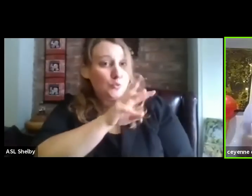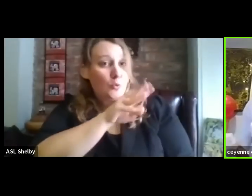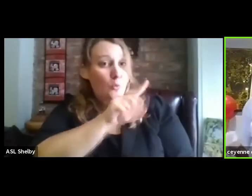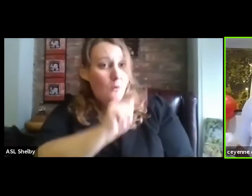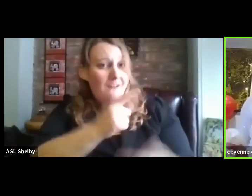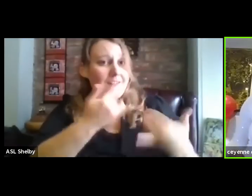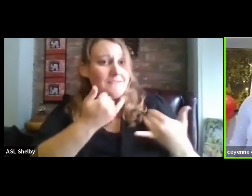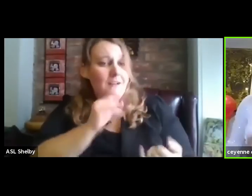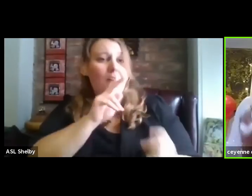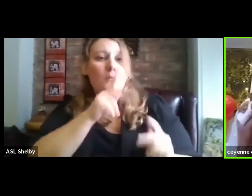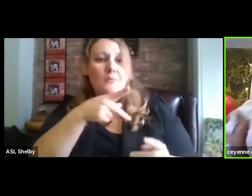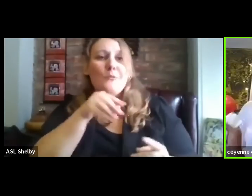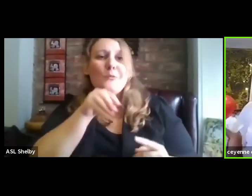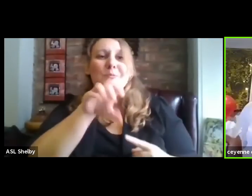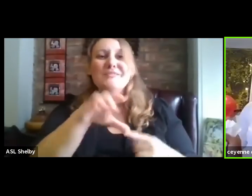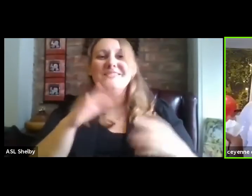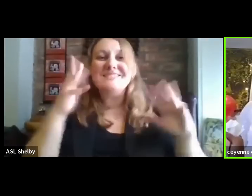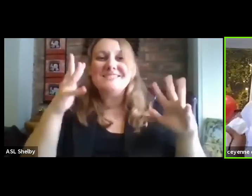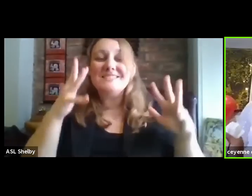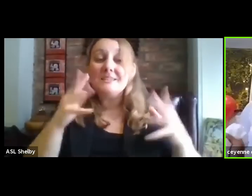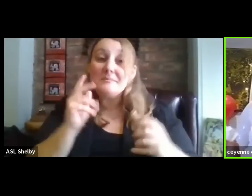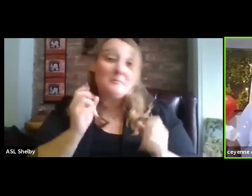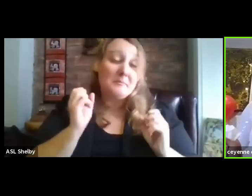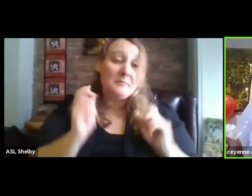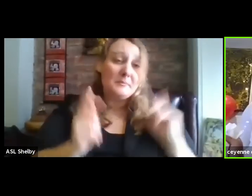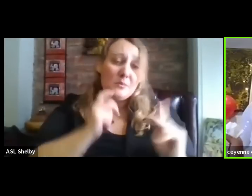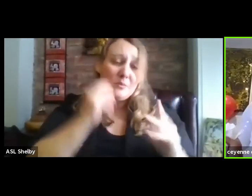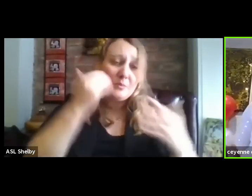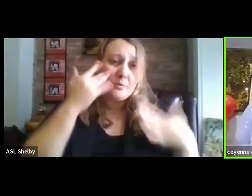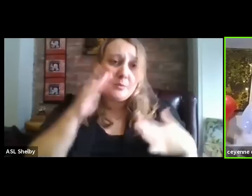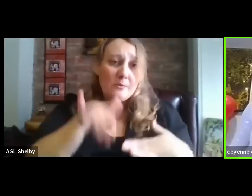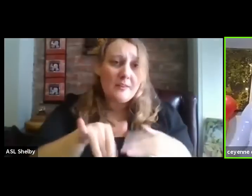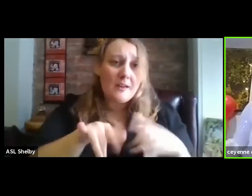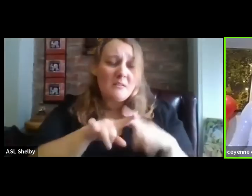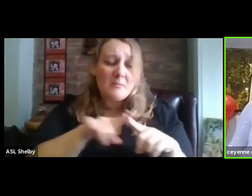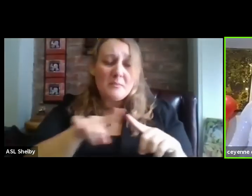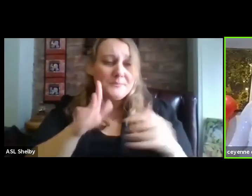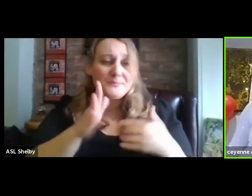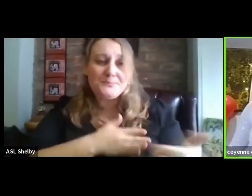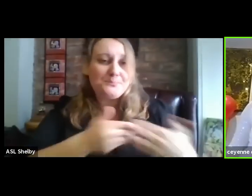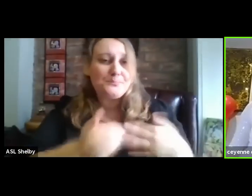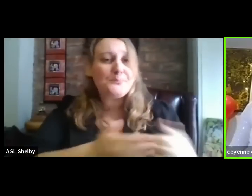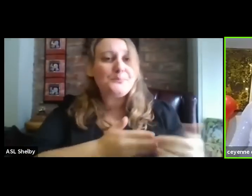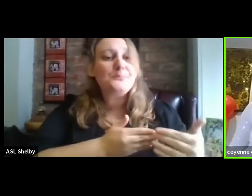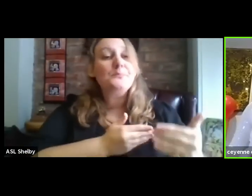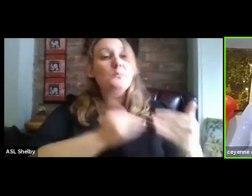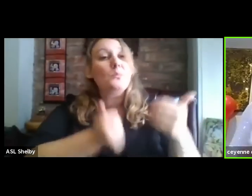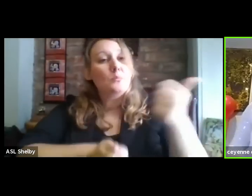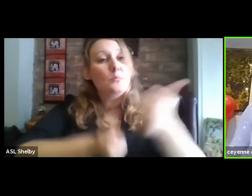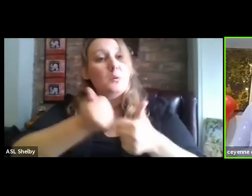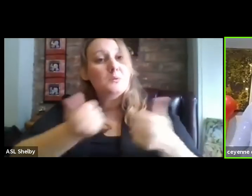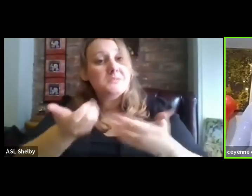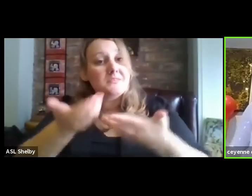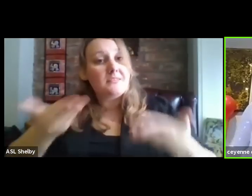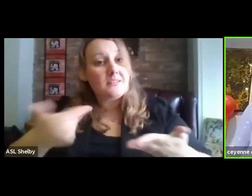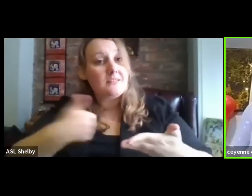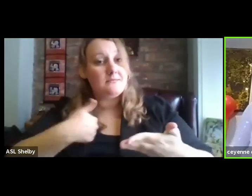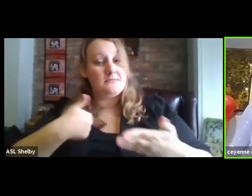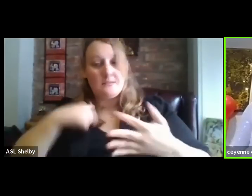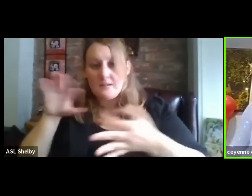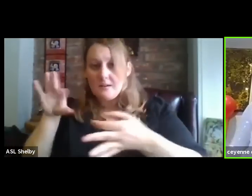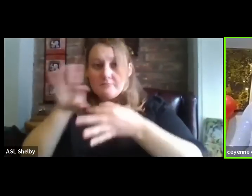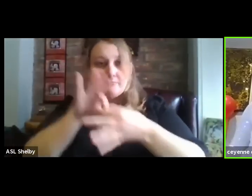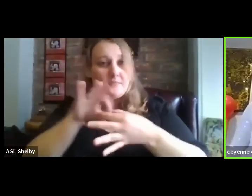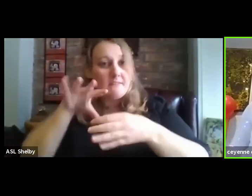don't know that because people are busy being whatever. It's up on them. But most of the things I'm connected to speak to the